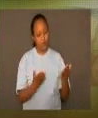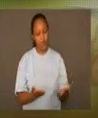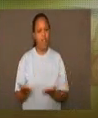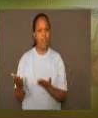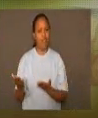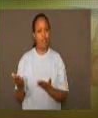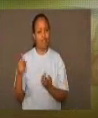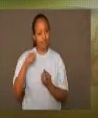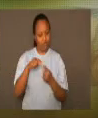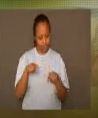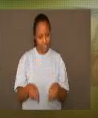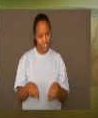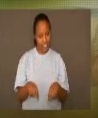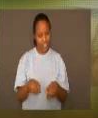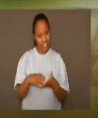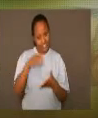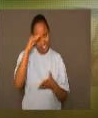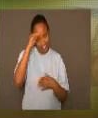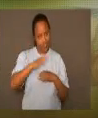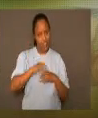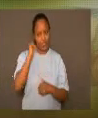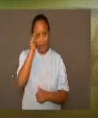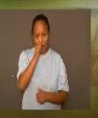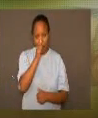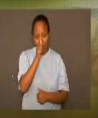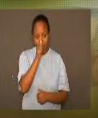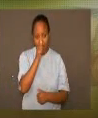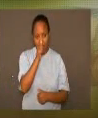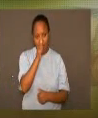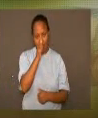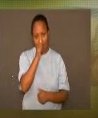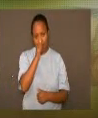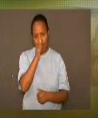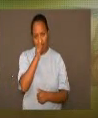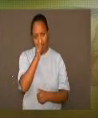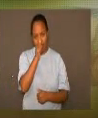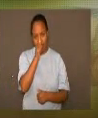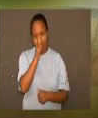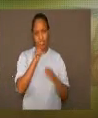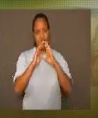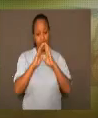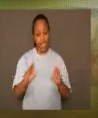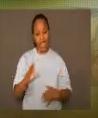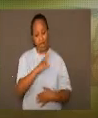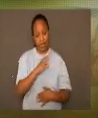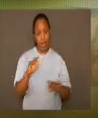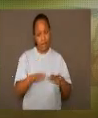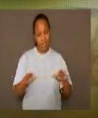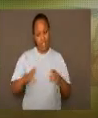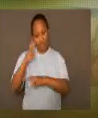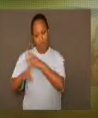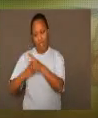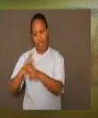Welcome to today's lesson on Ethiopia's contribution to the peace and stability of